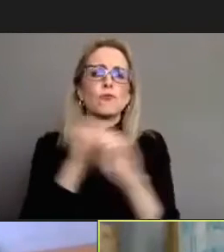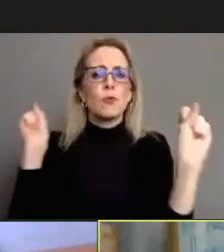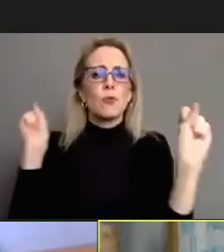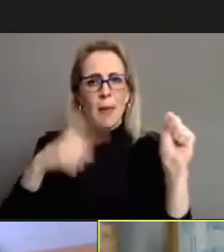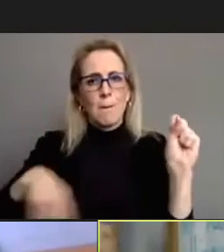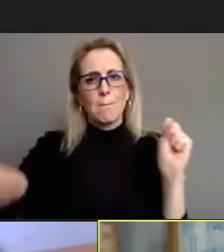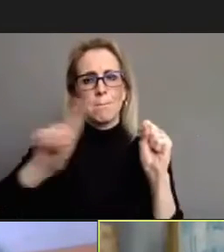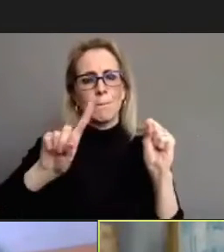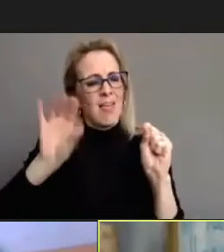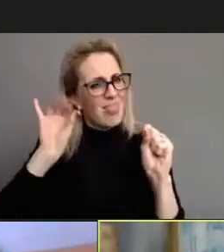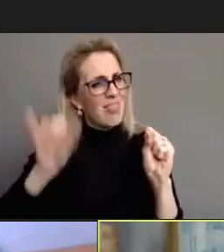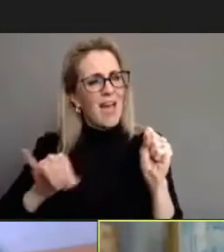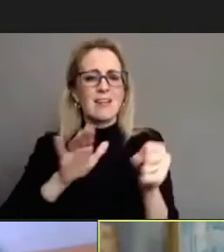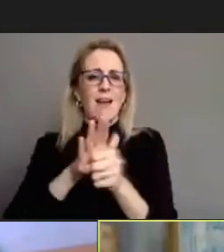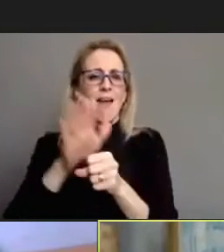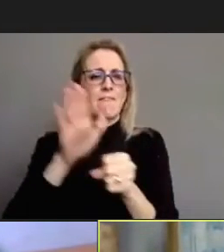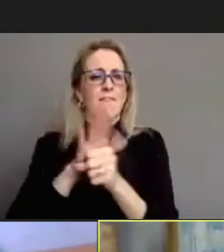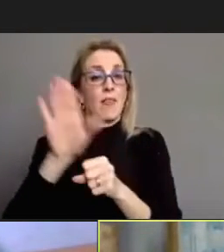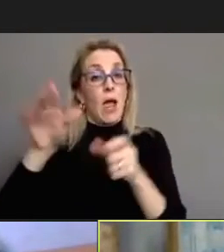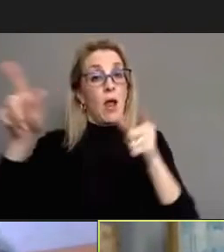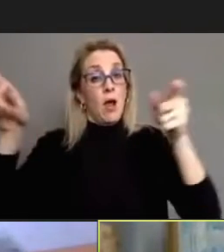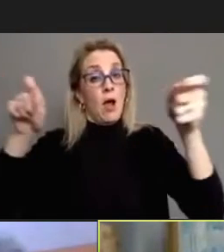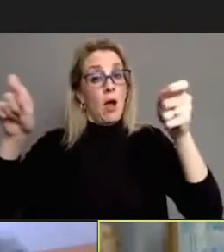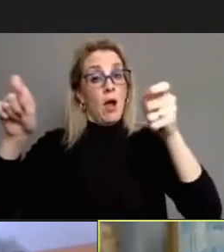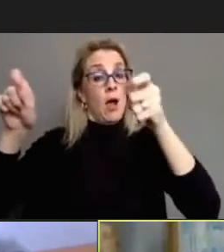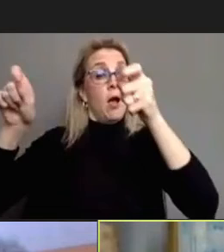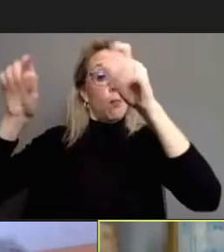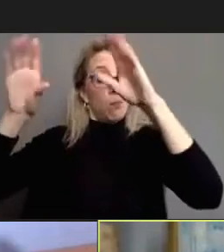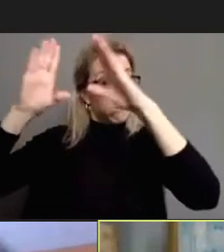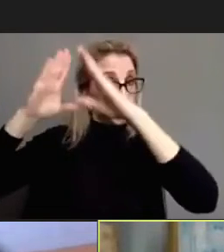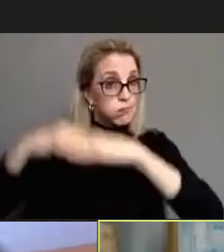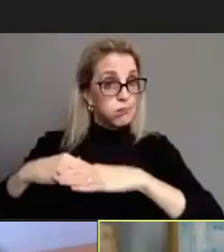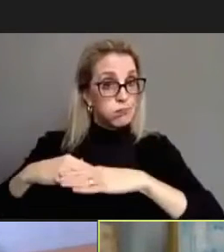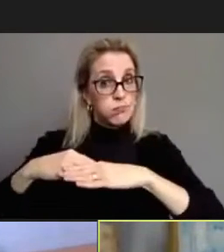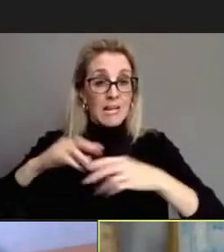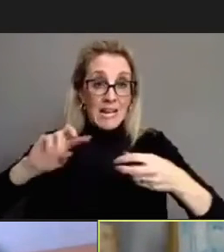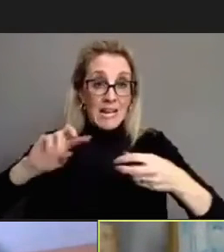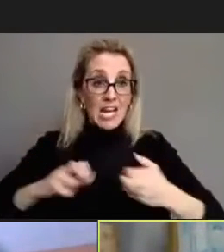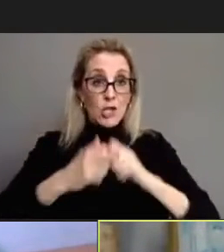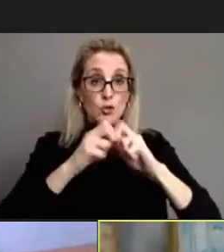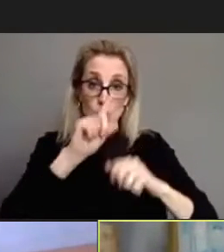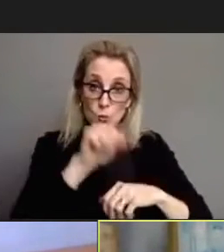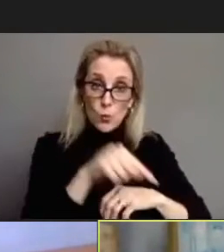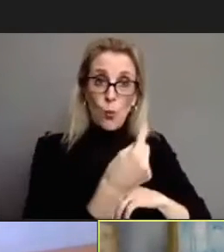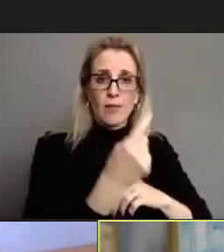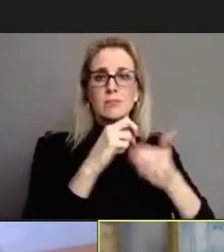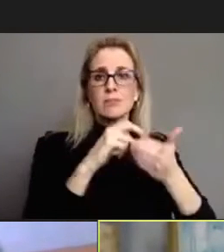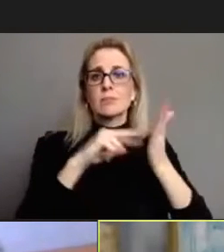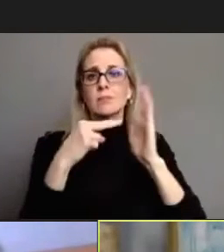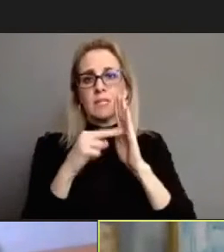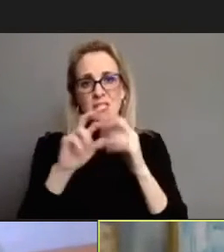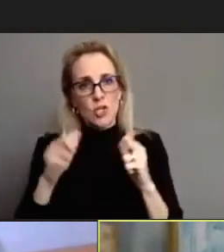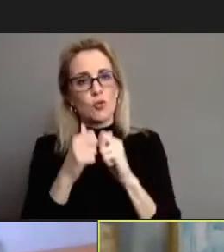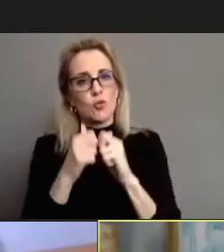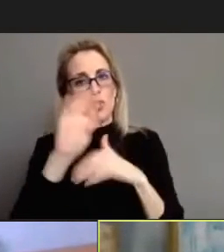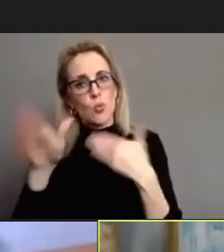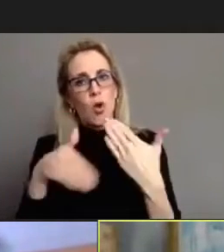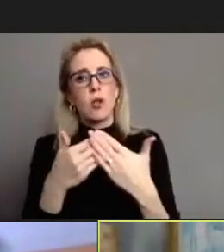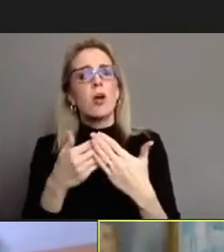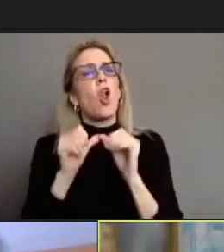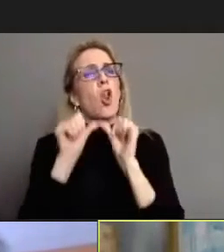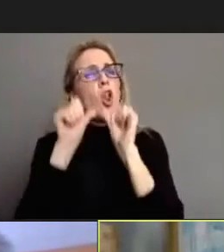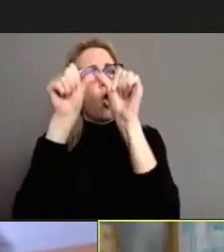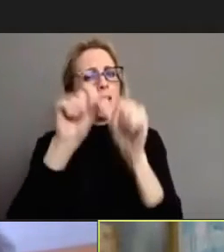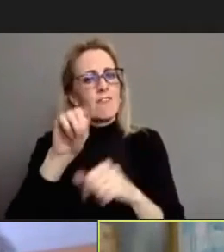regime. Injury to one is injury to all. Long live solidarity, long live May Day. Thank you